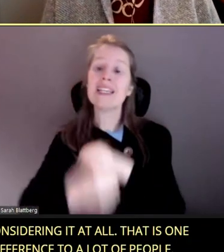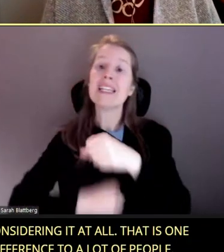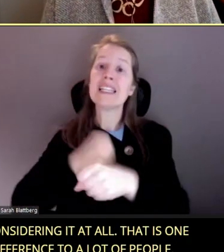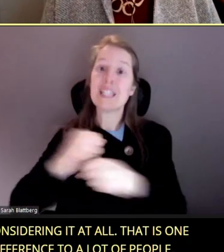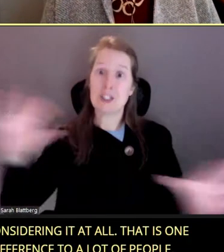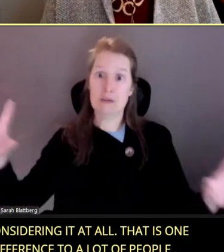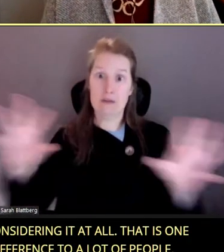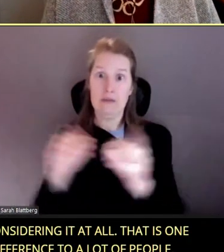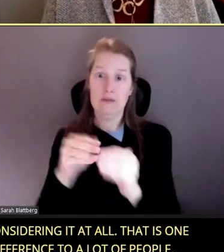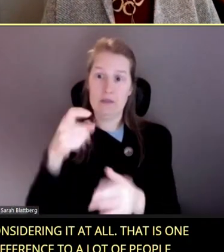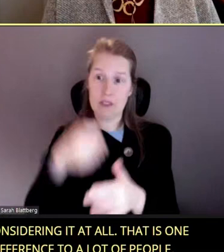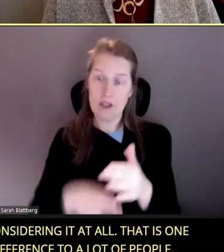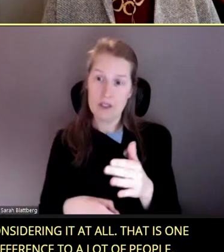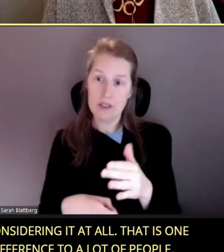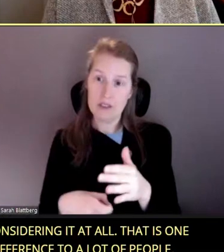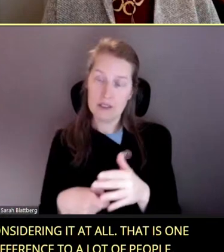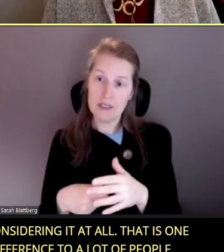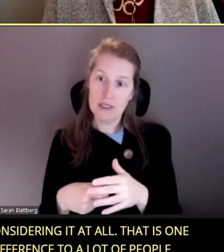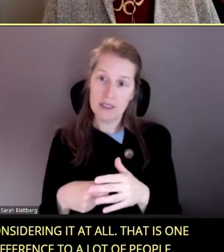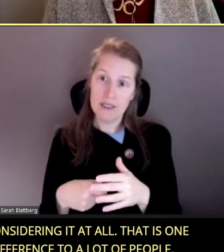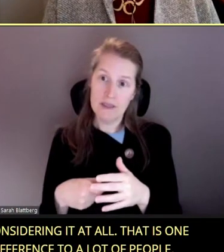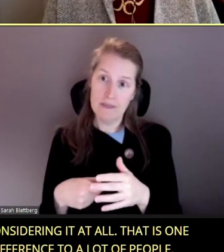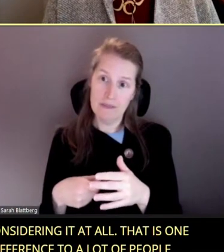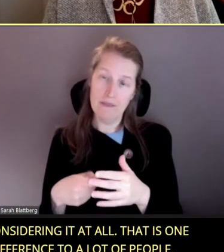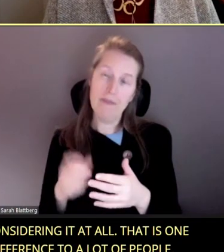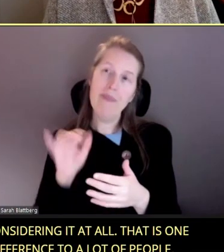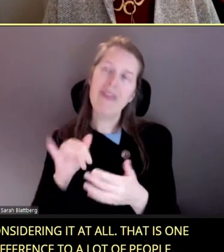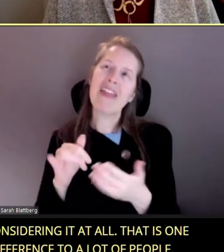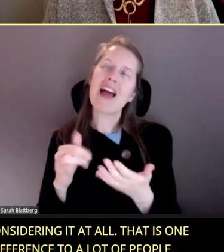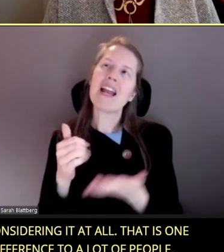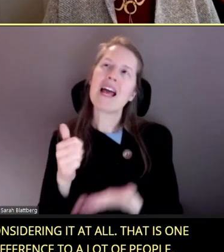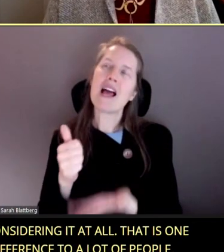that is more of a signal, I think,